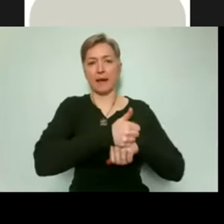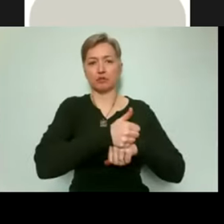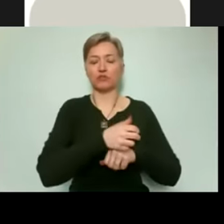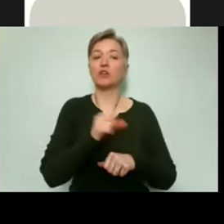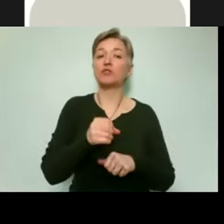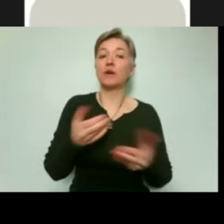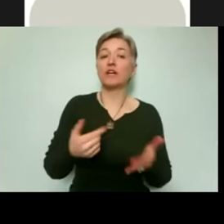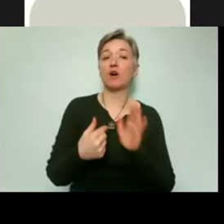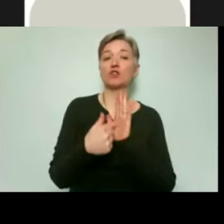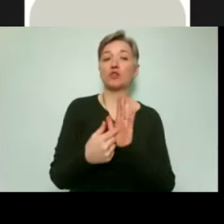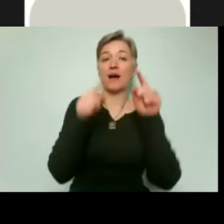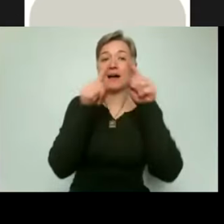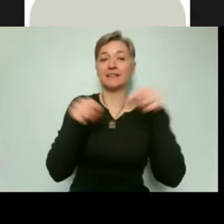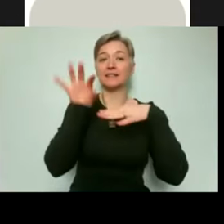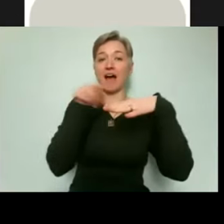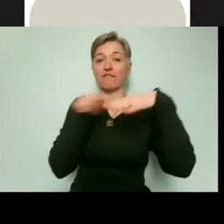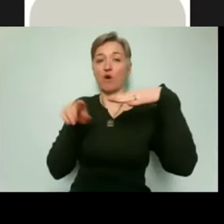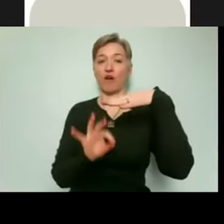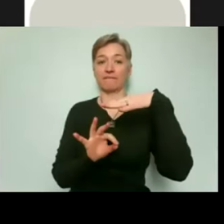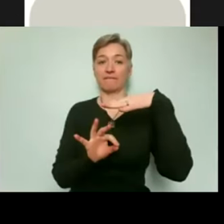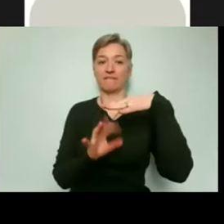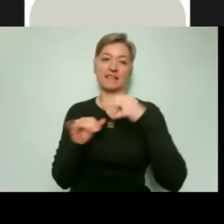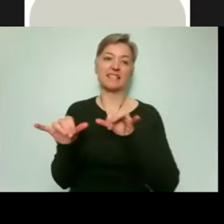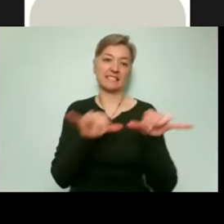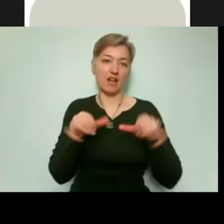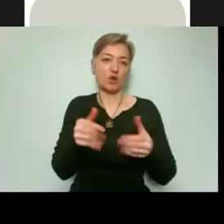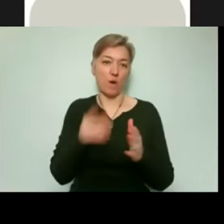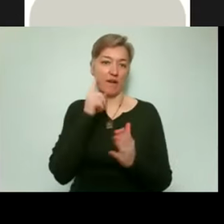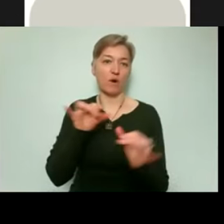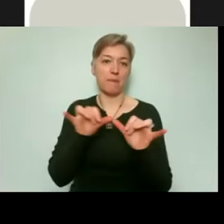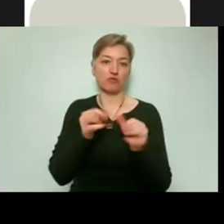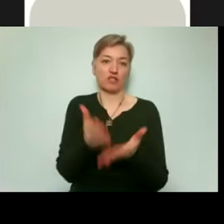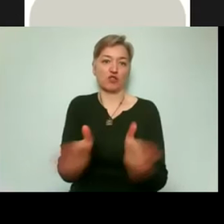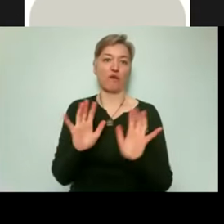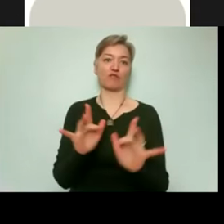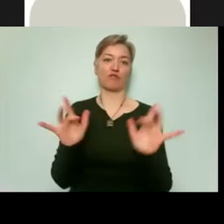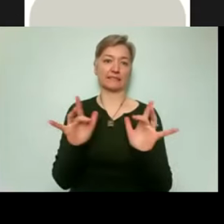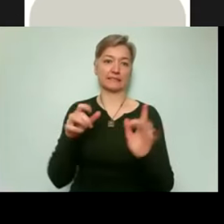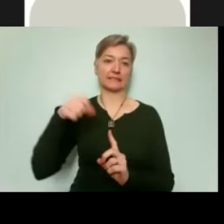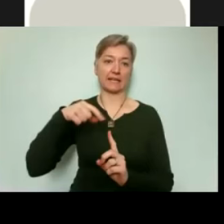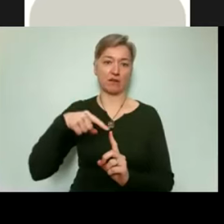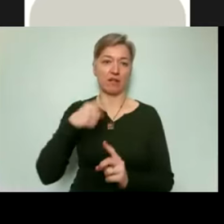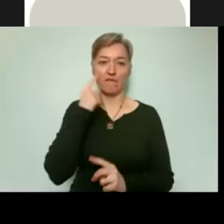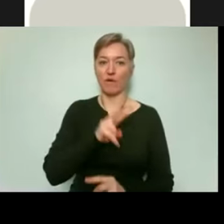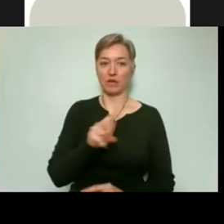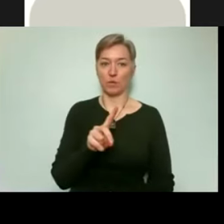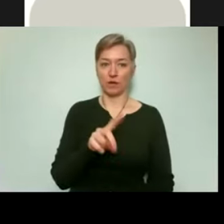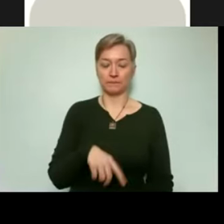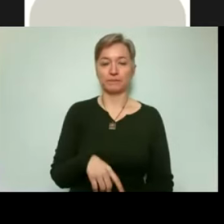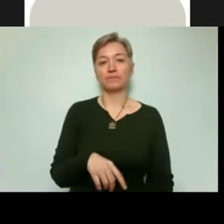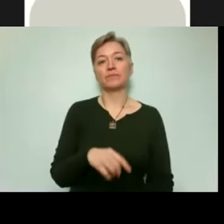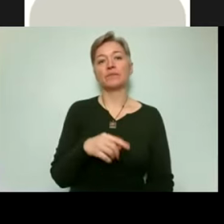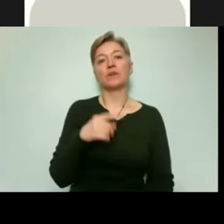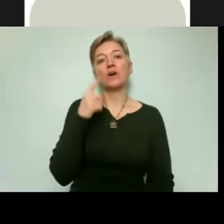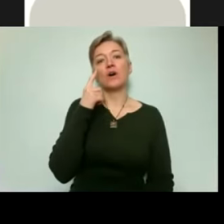is delta F over F. That's the standard way for measuring the overall fluorescence signal. For V1, for